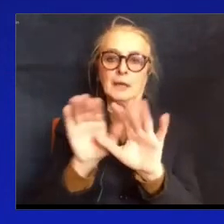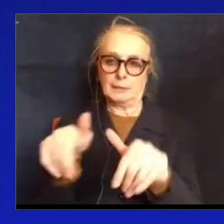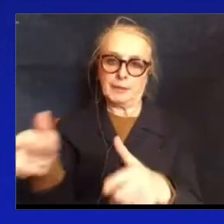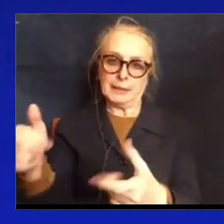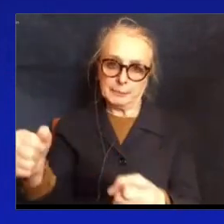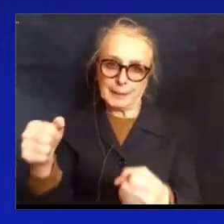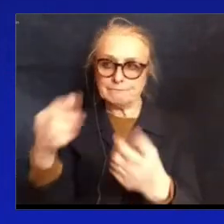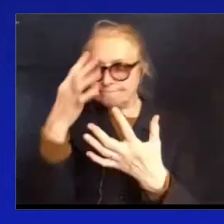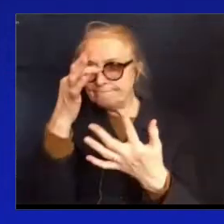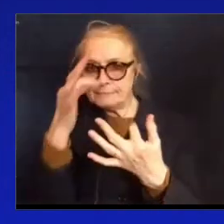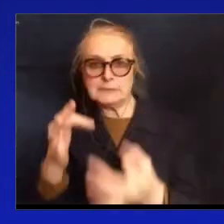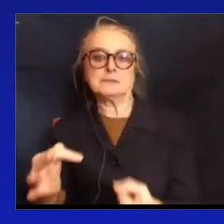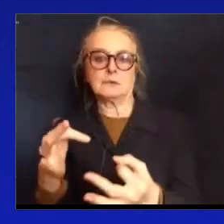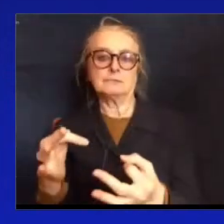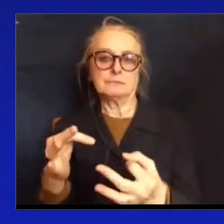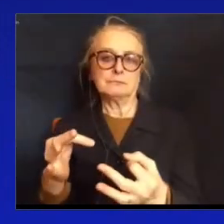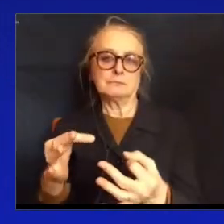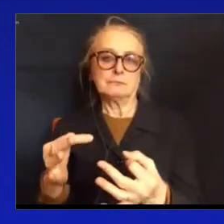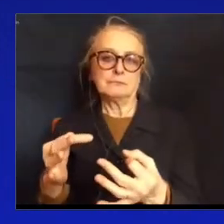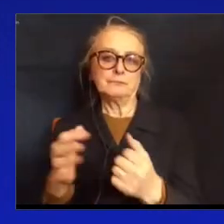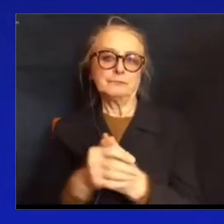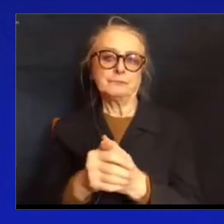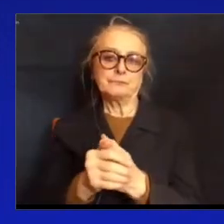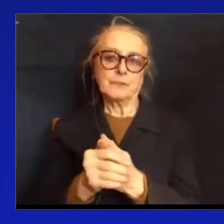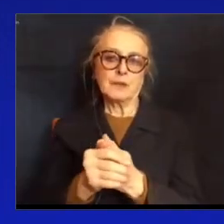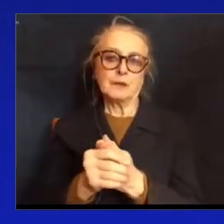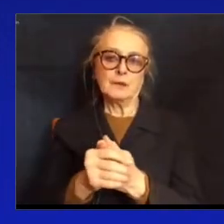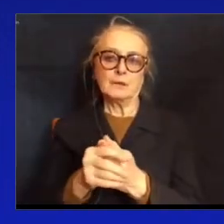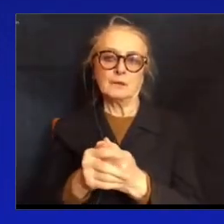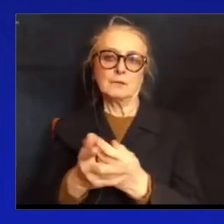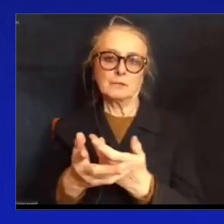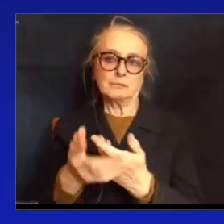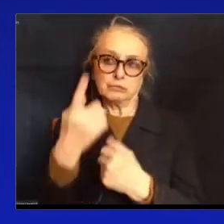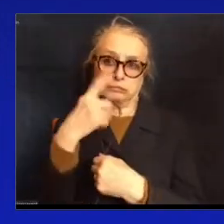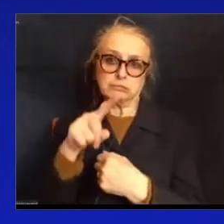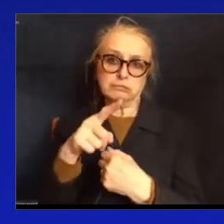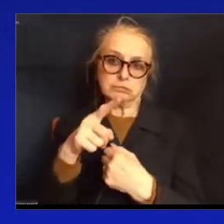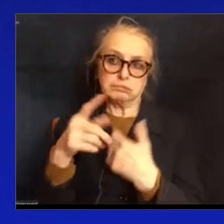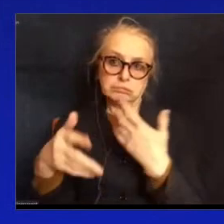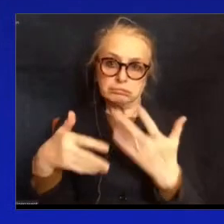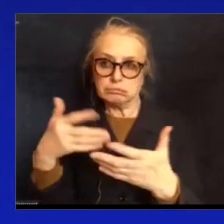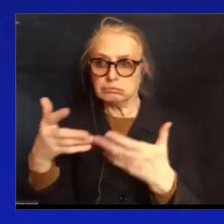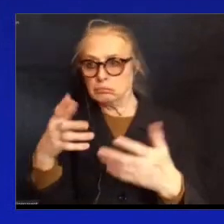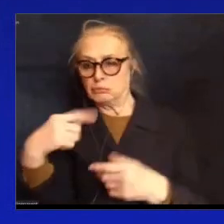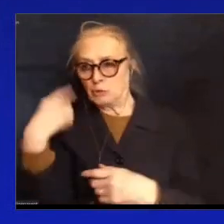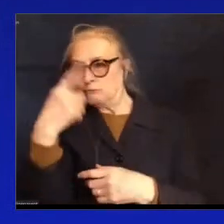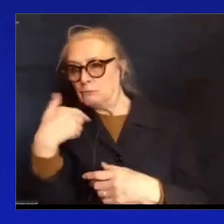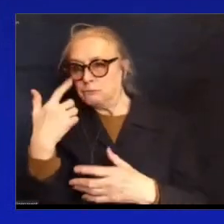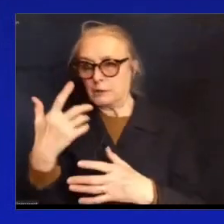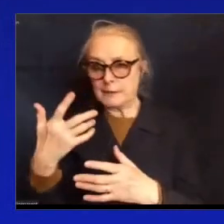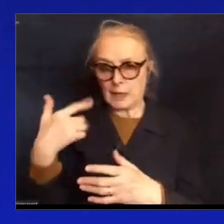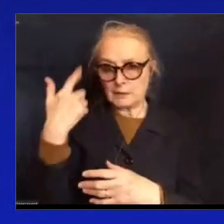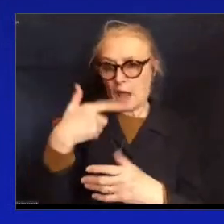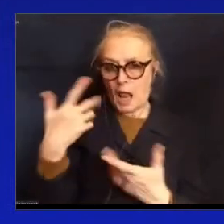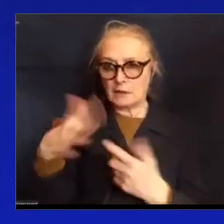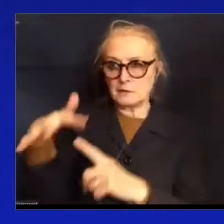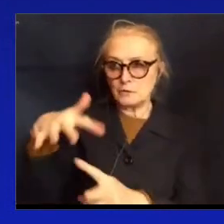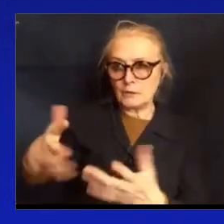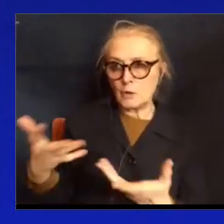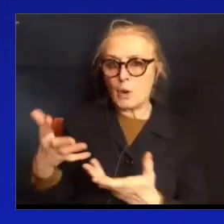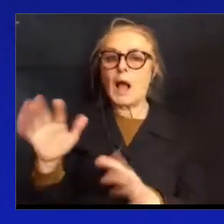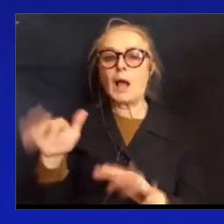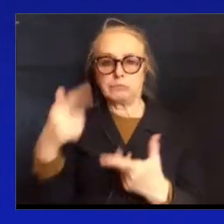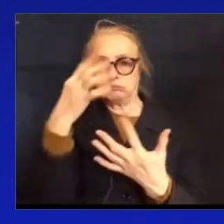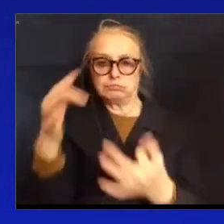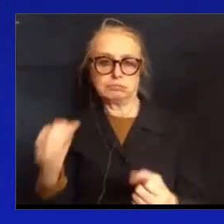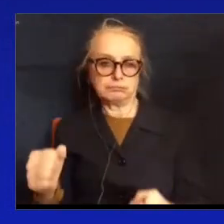And so that's why I've conveyed back that I do believe we can use the measures that worked in the fall to